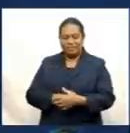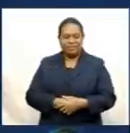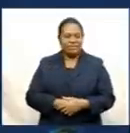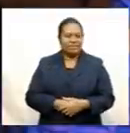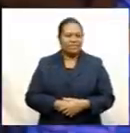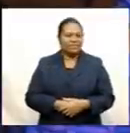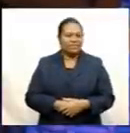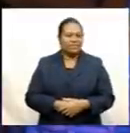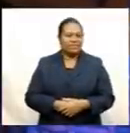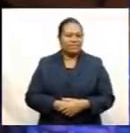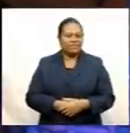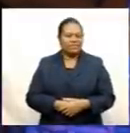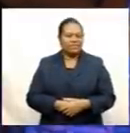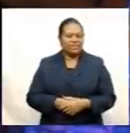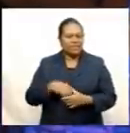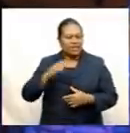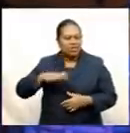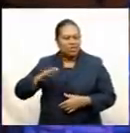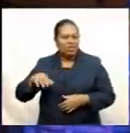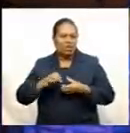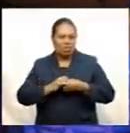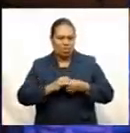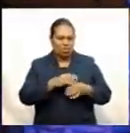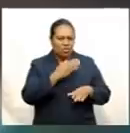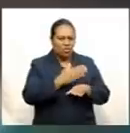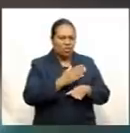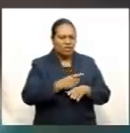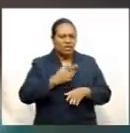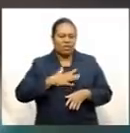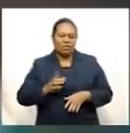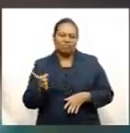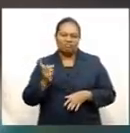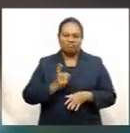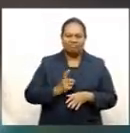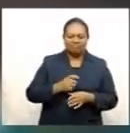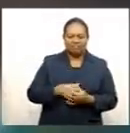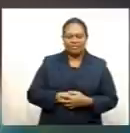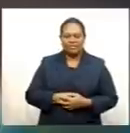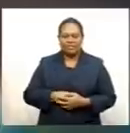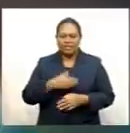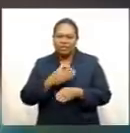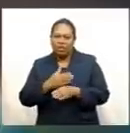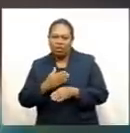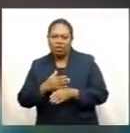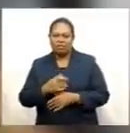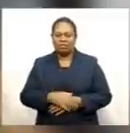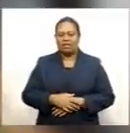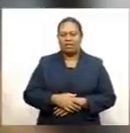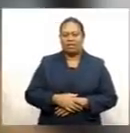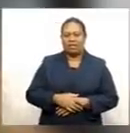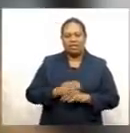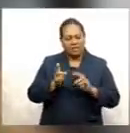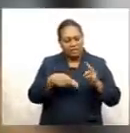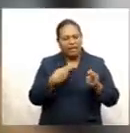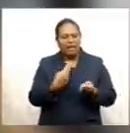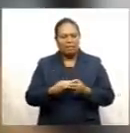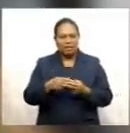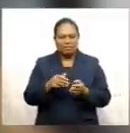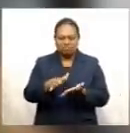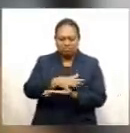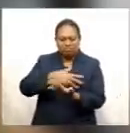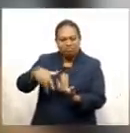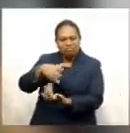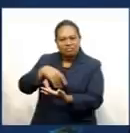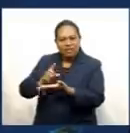own children, their own work that they're trying to juggle, homeschooling, everything, families and whatnot, but they're